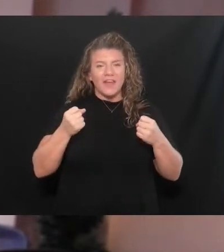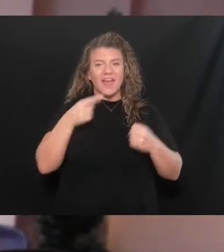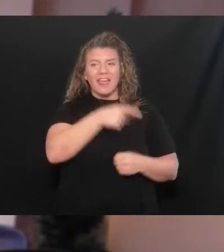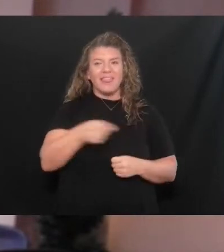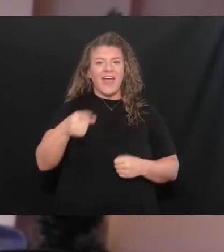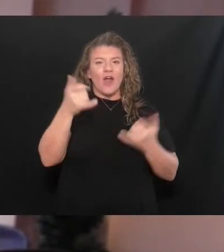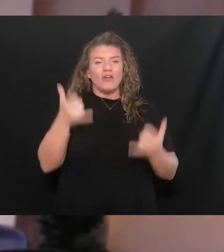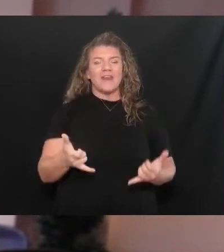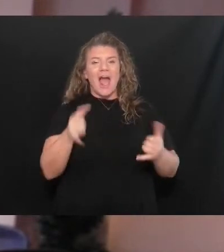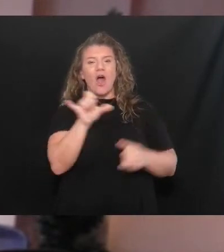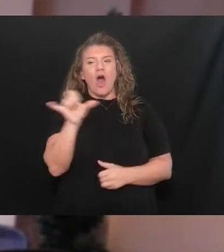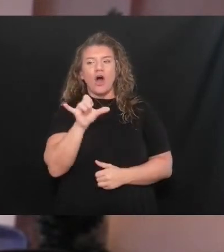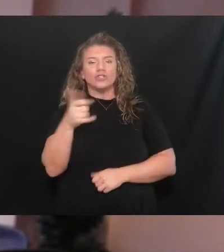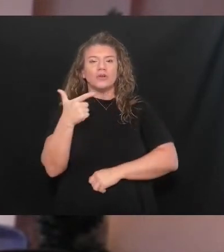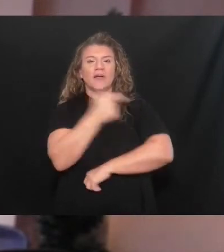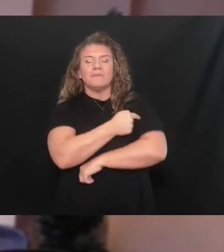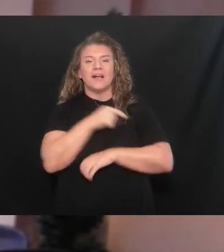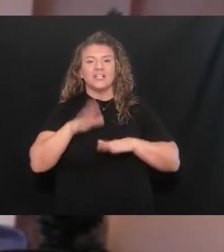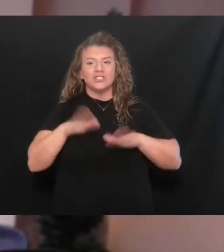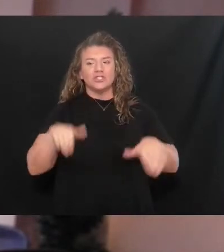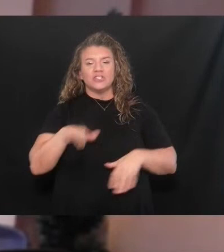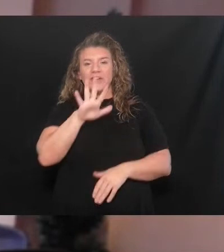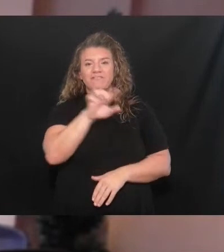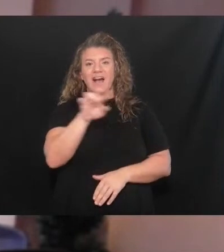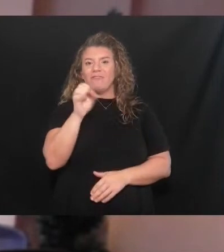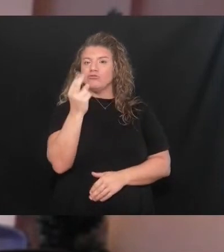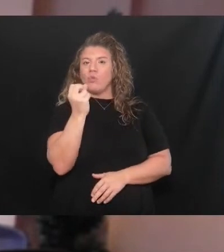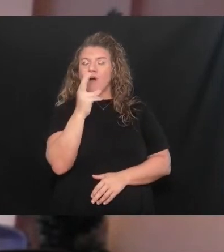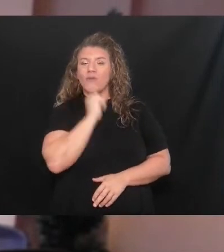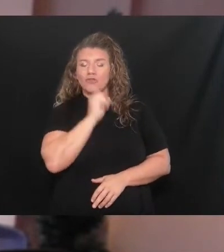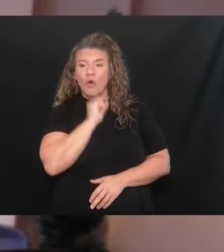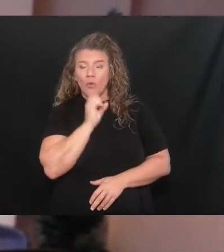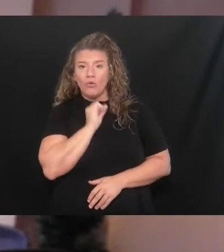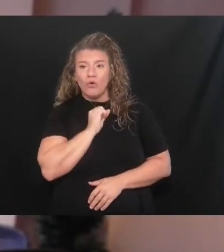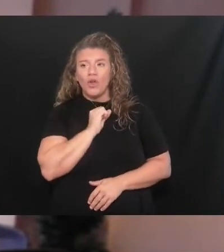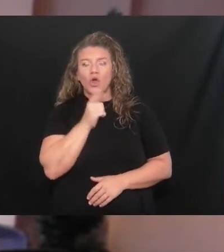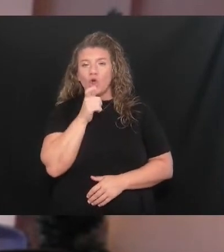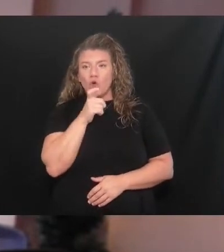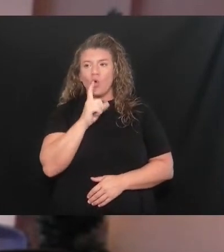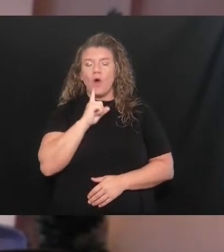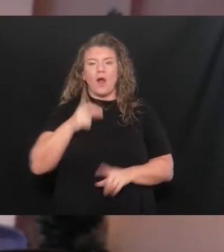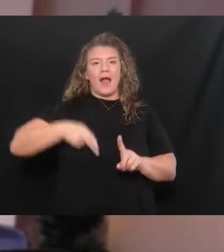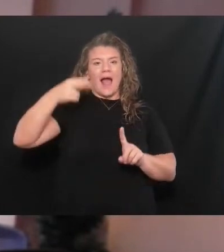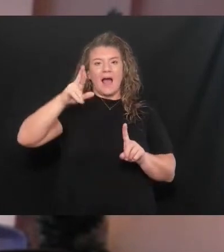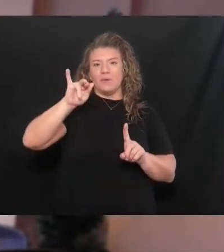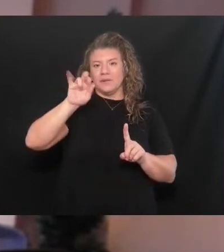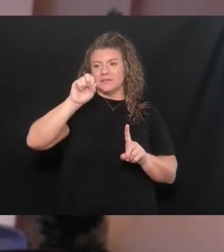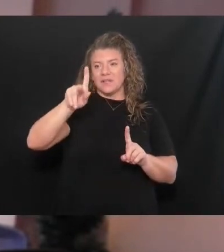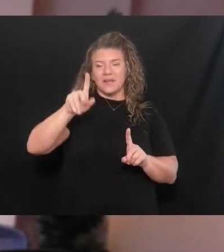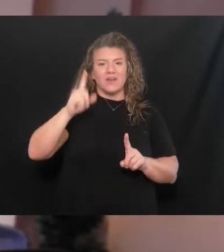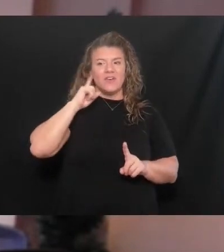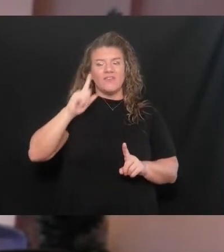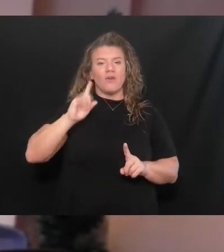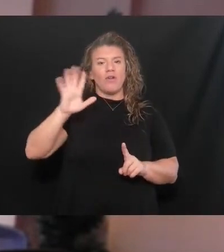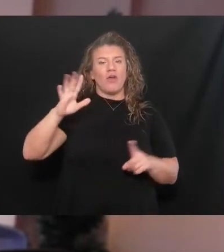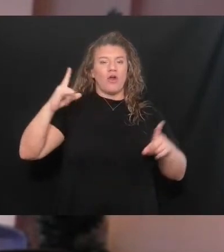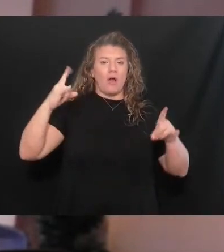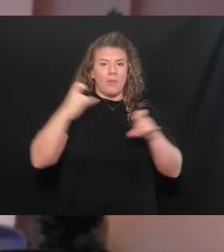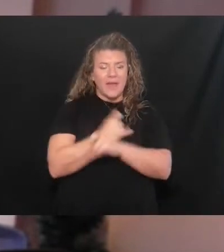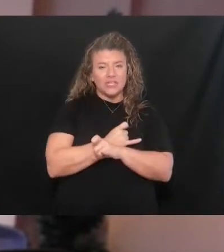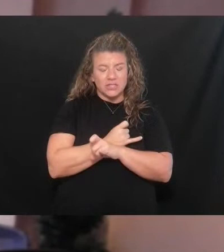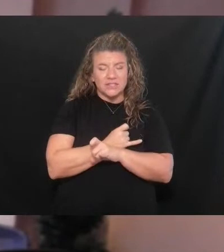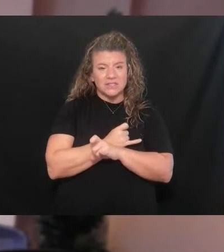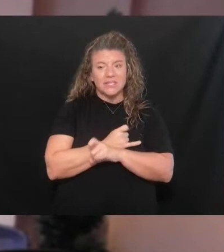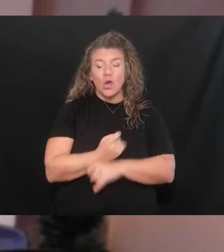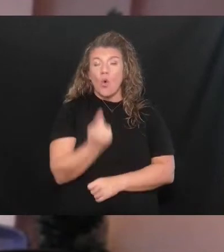now also immunizing children 5 to 12 years old who are at high risk of having complications.